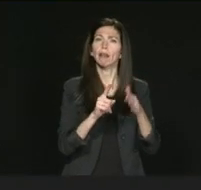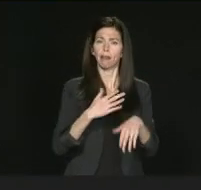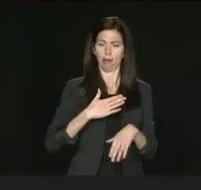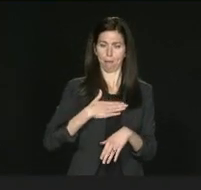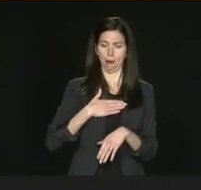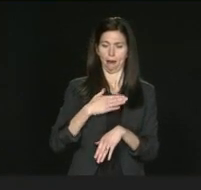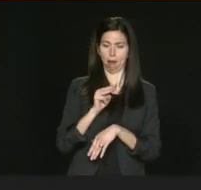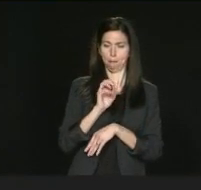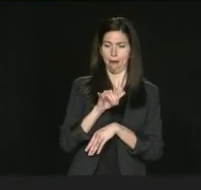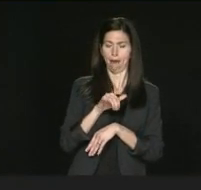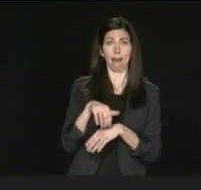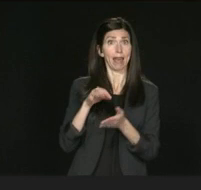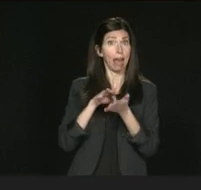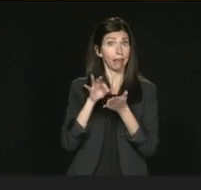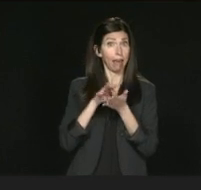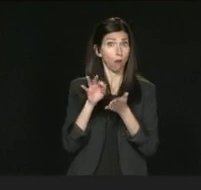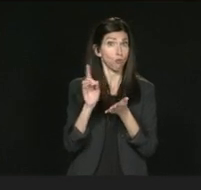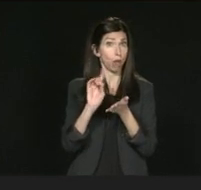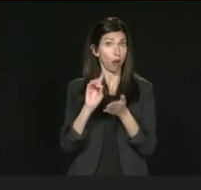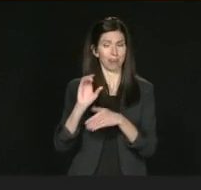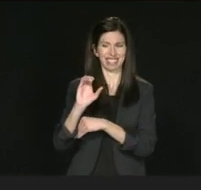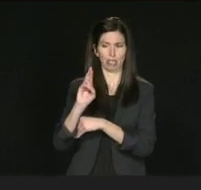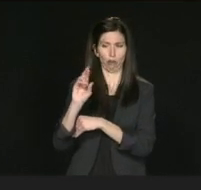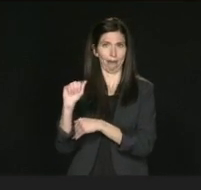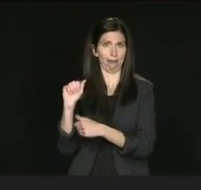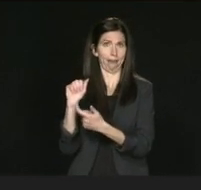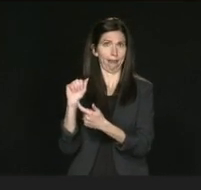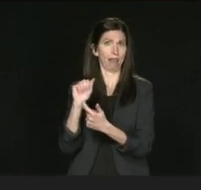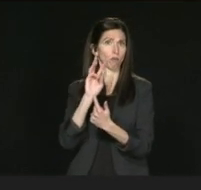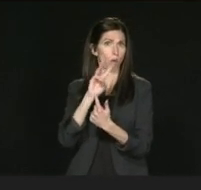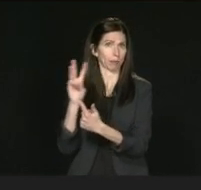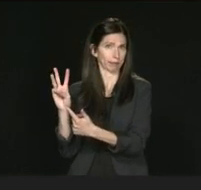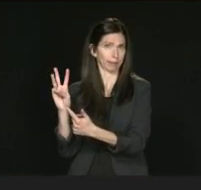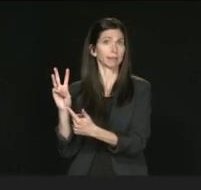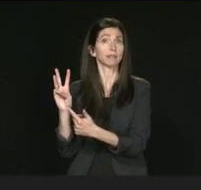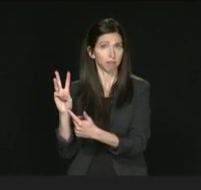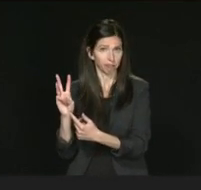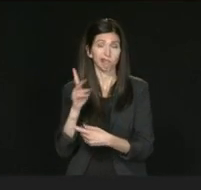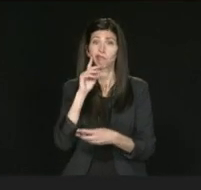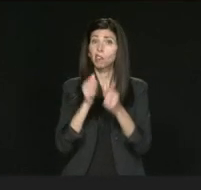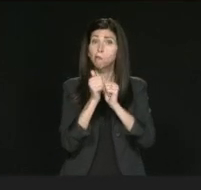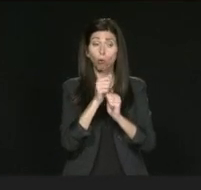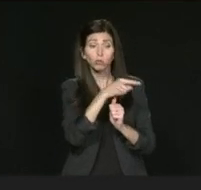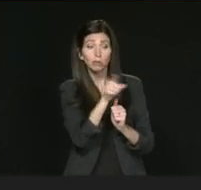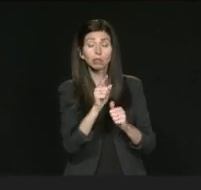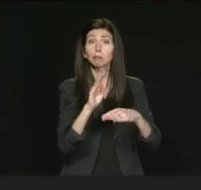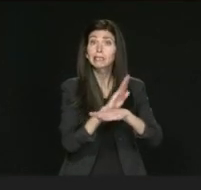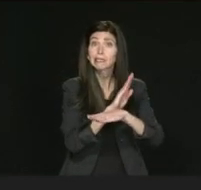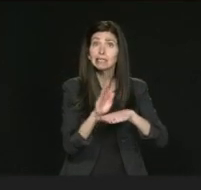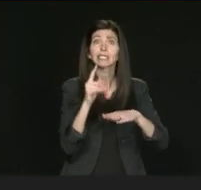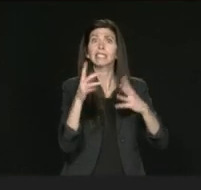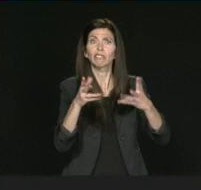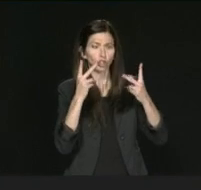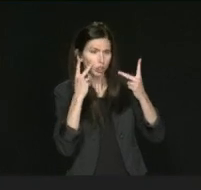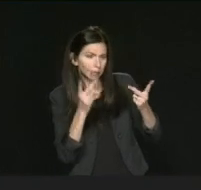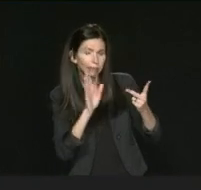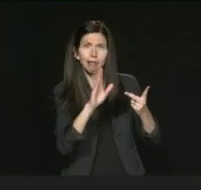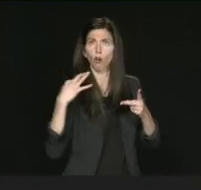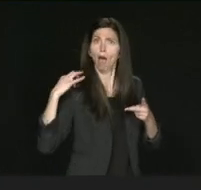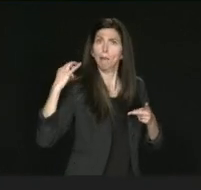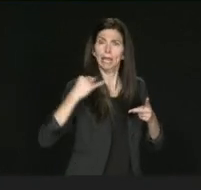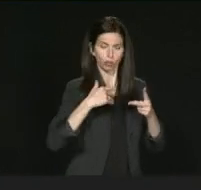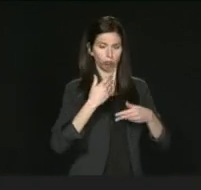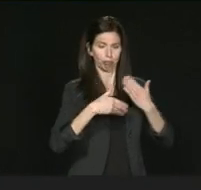these businesses have seen their applications processed by the Canada Revenue Agency, and many of them will receive